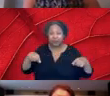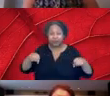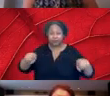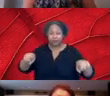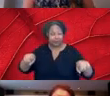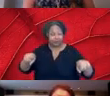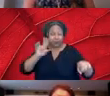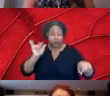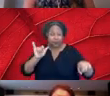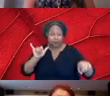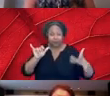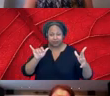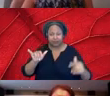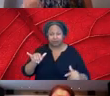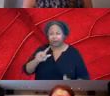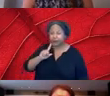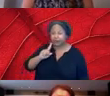Sure. Can everybody see me?